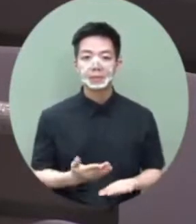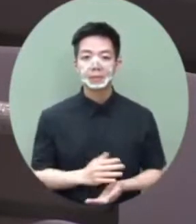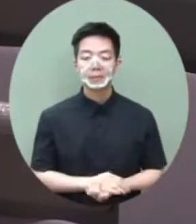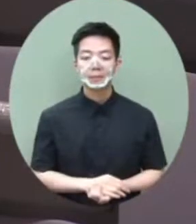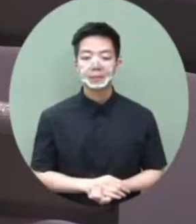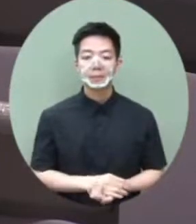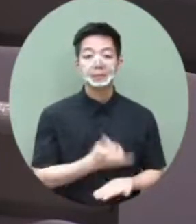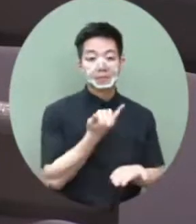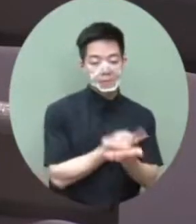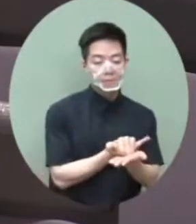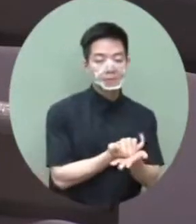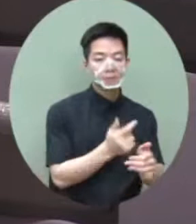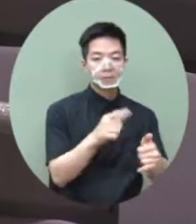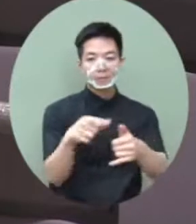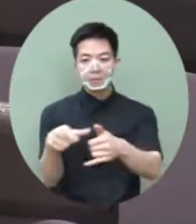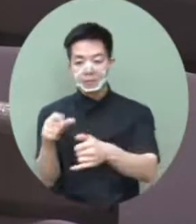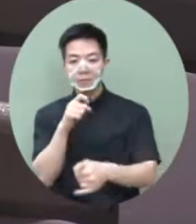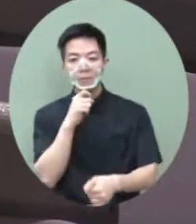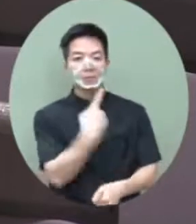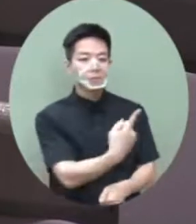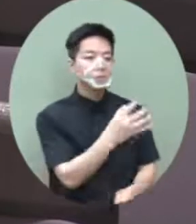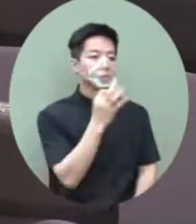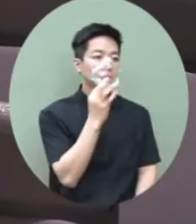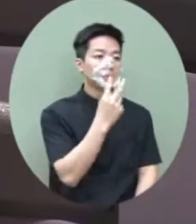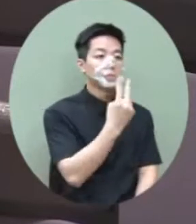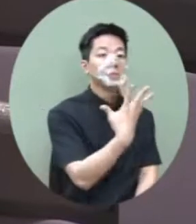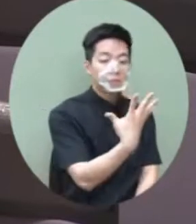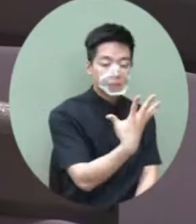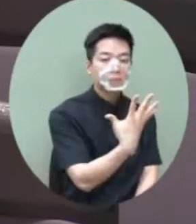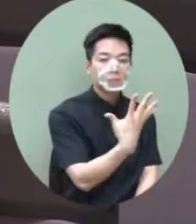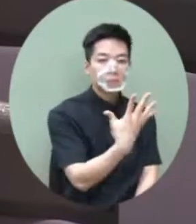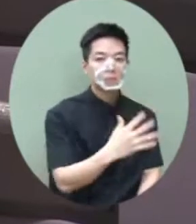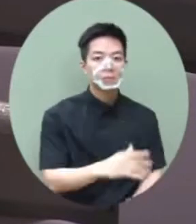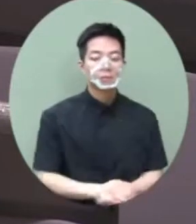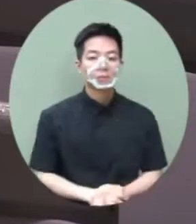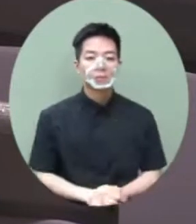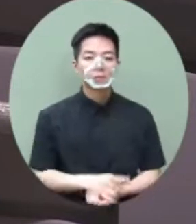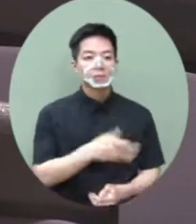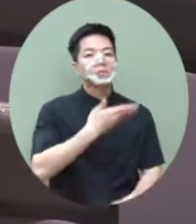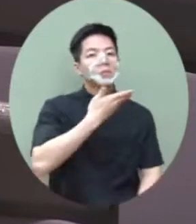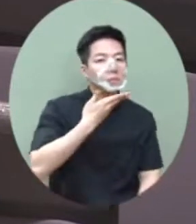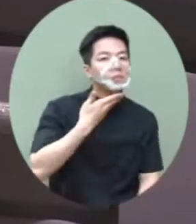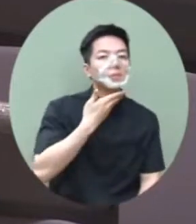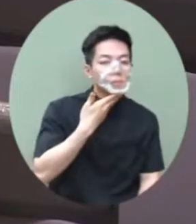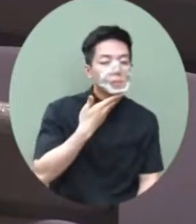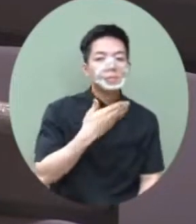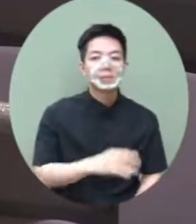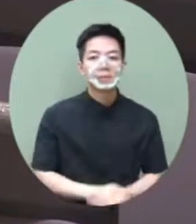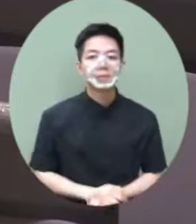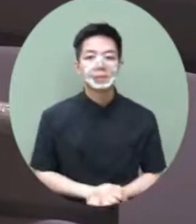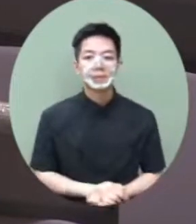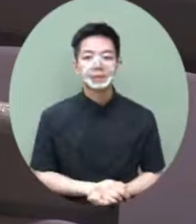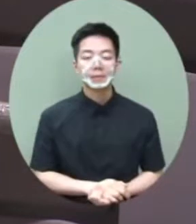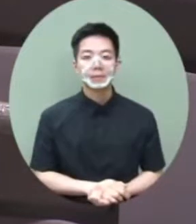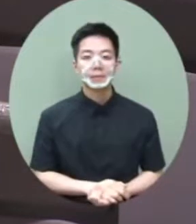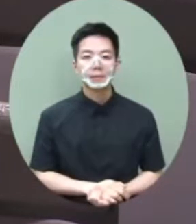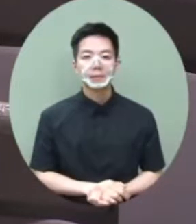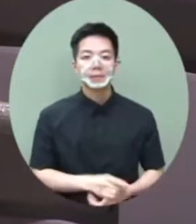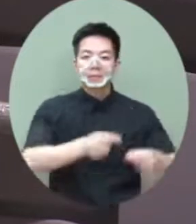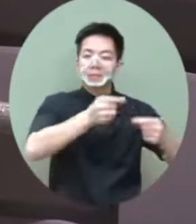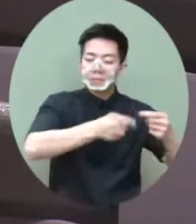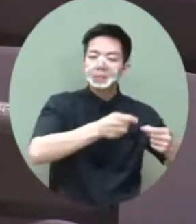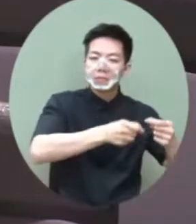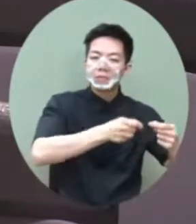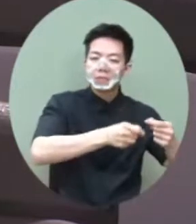Finally, about the death cases today, one was a 25-year-old patient. This patient was